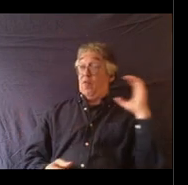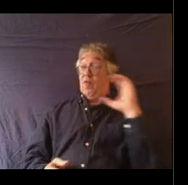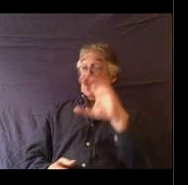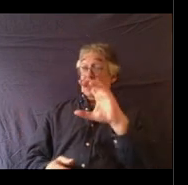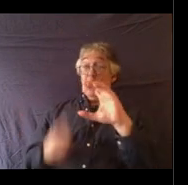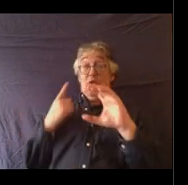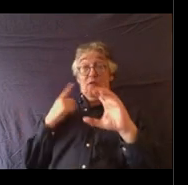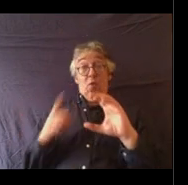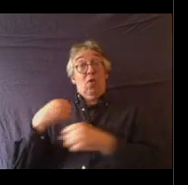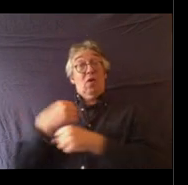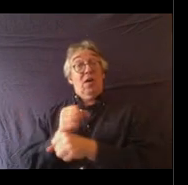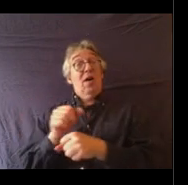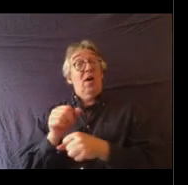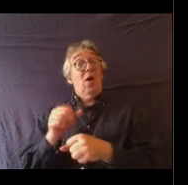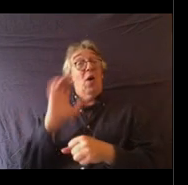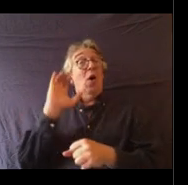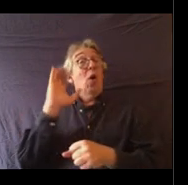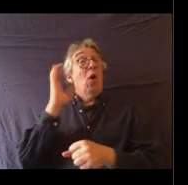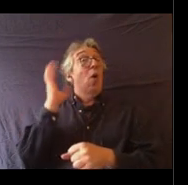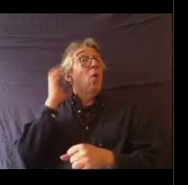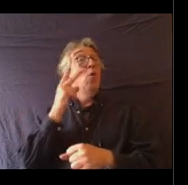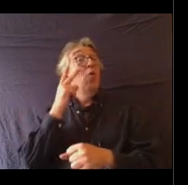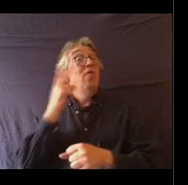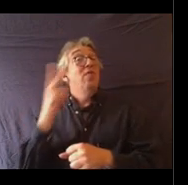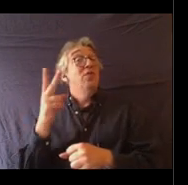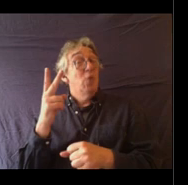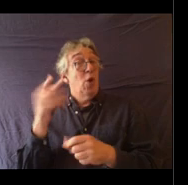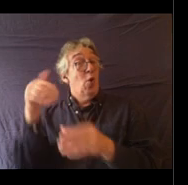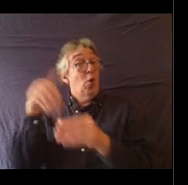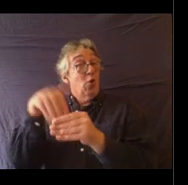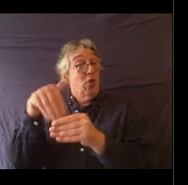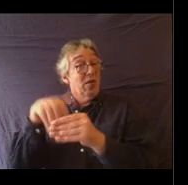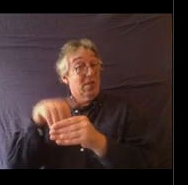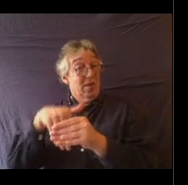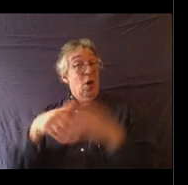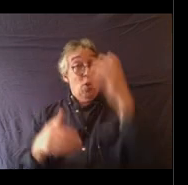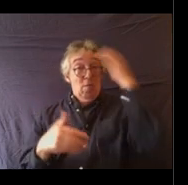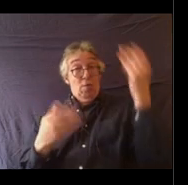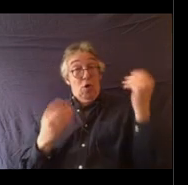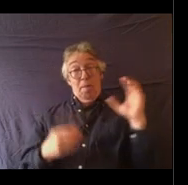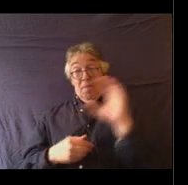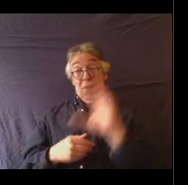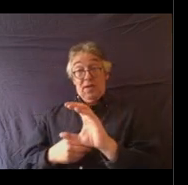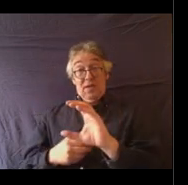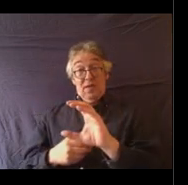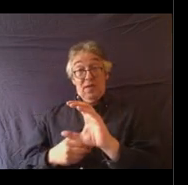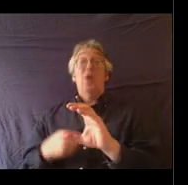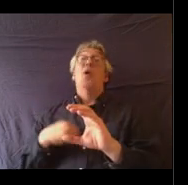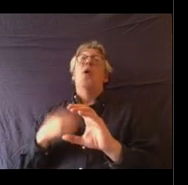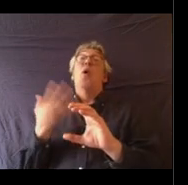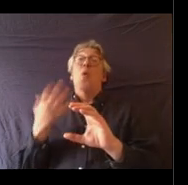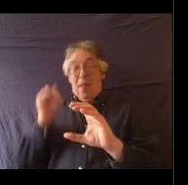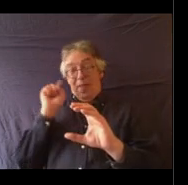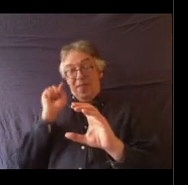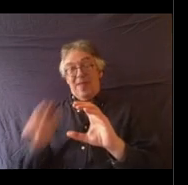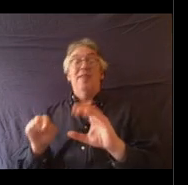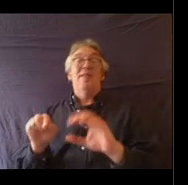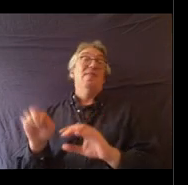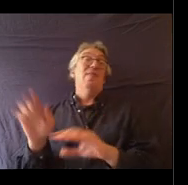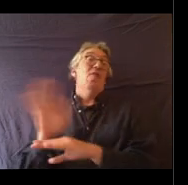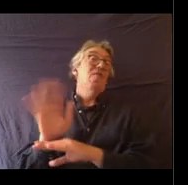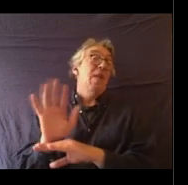of audiovisual content. If there is public money involved, that final audiovisual content, that film that was funded with